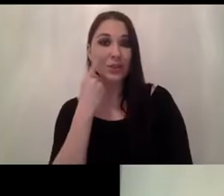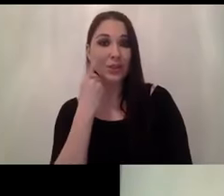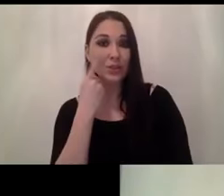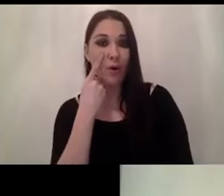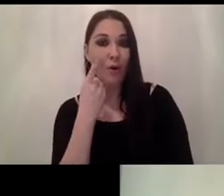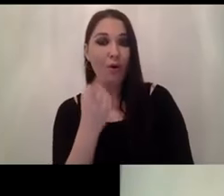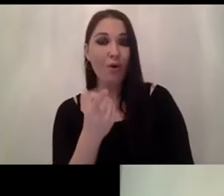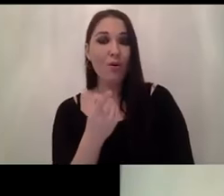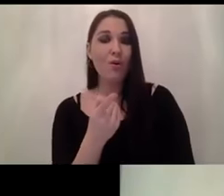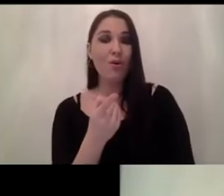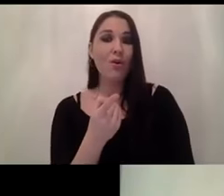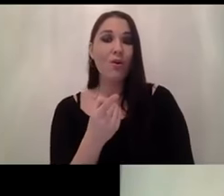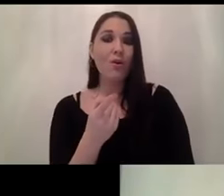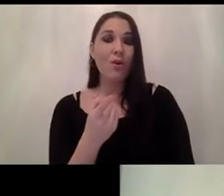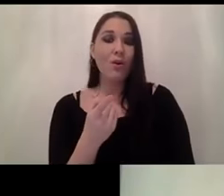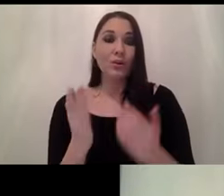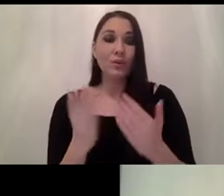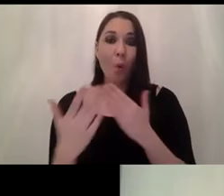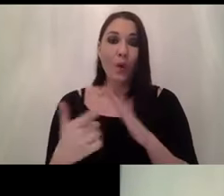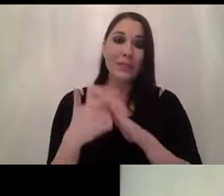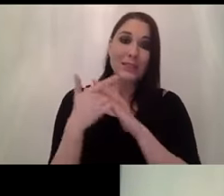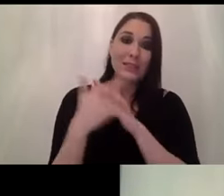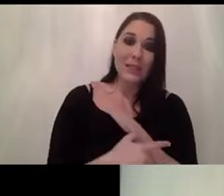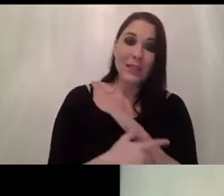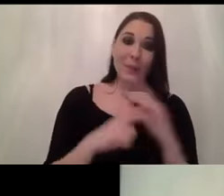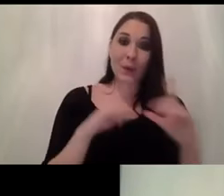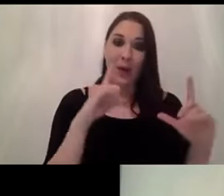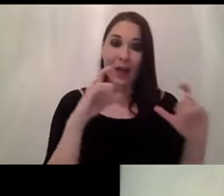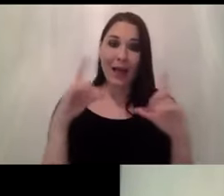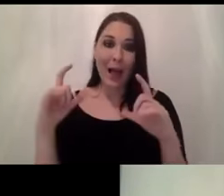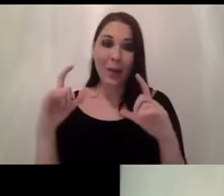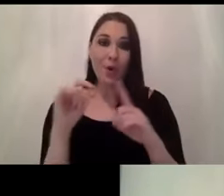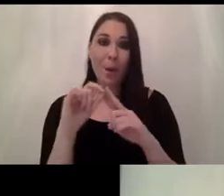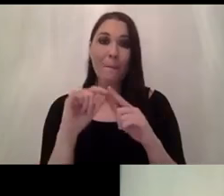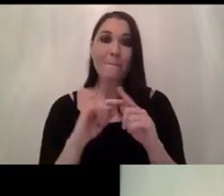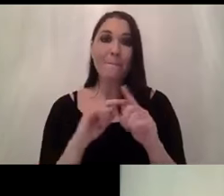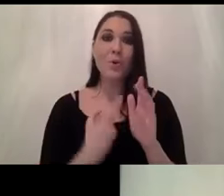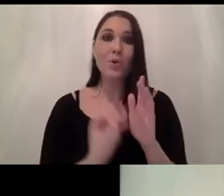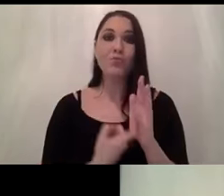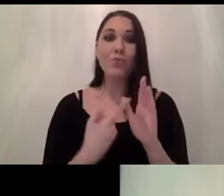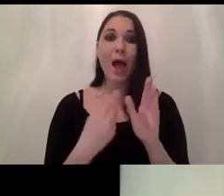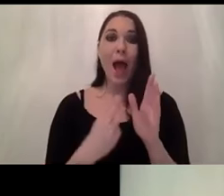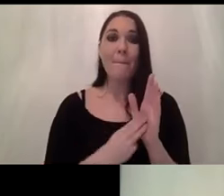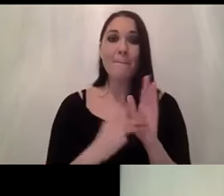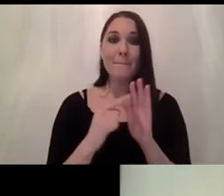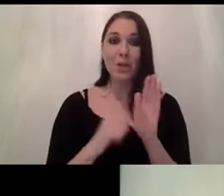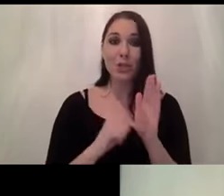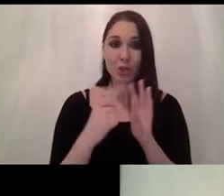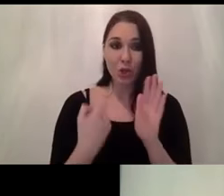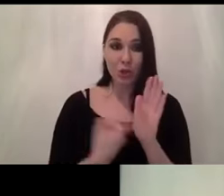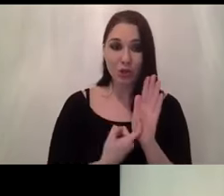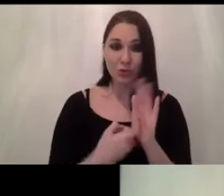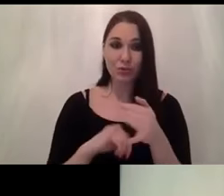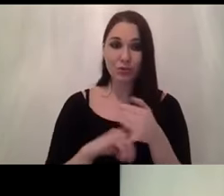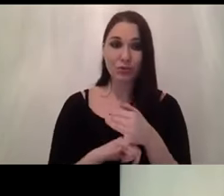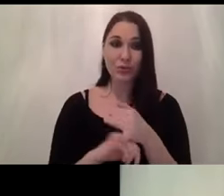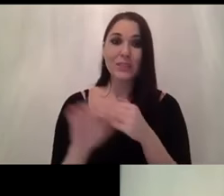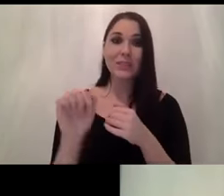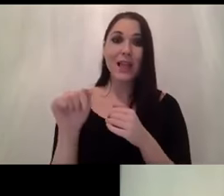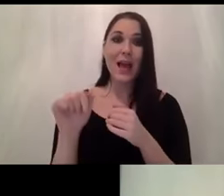about going a little bit deeper into the camera parameters and some firmware of the. Yes, that's from